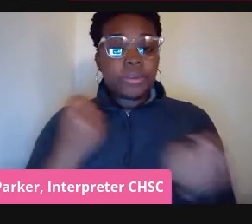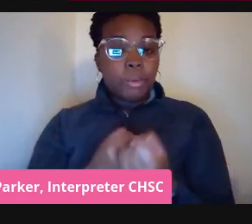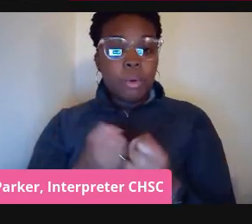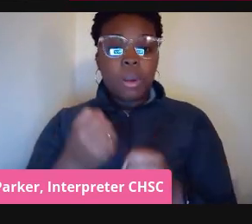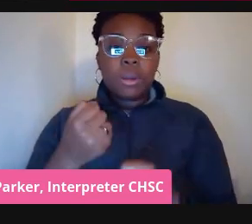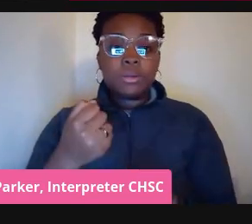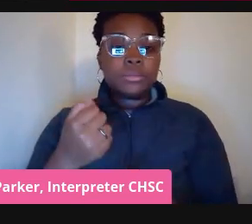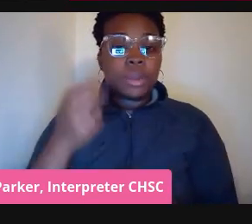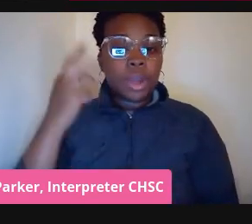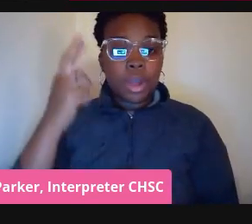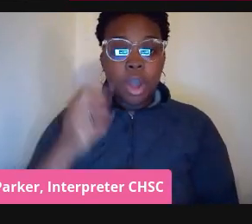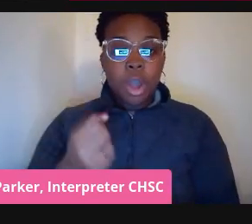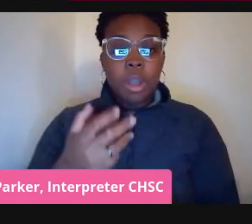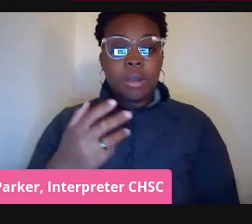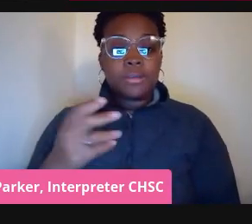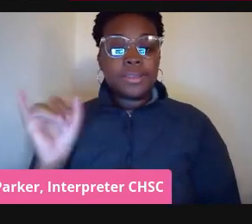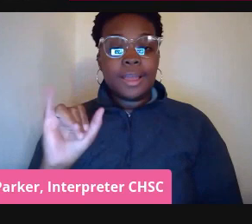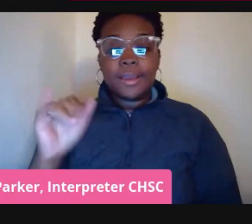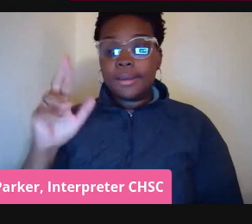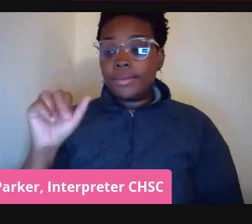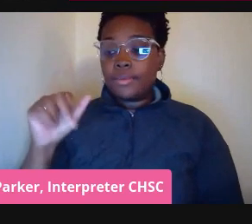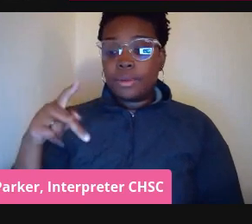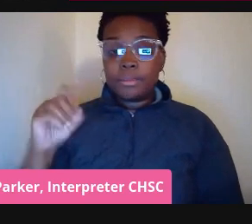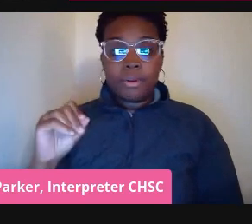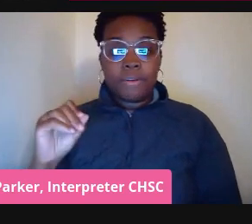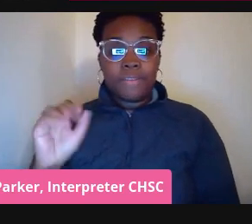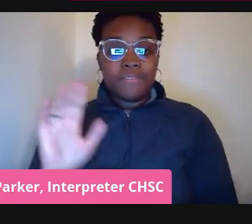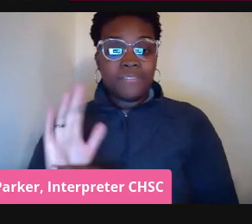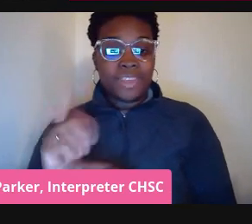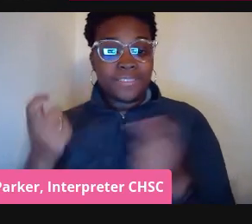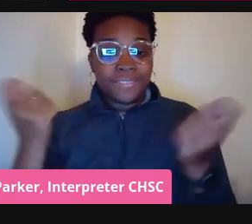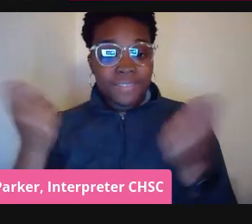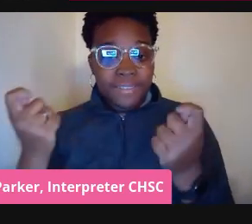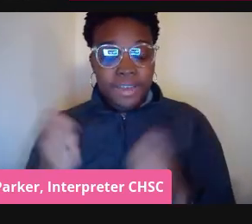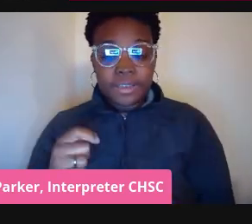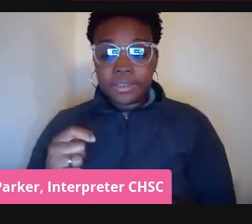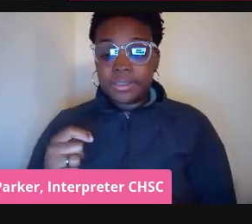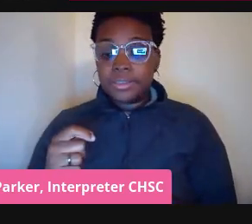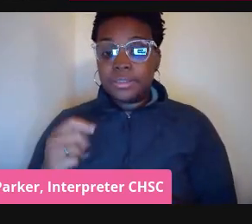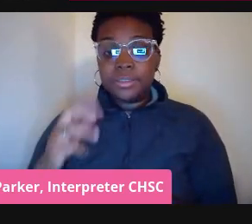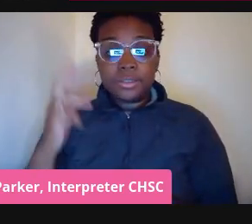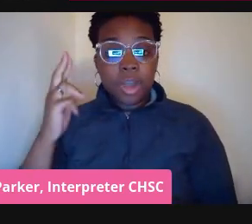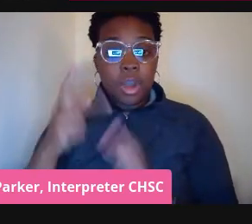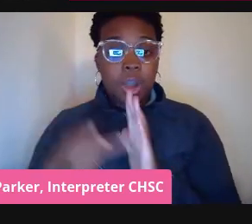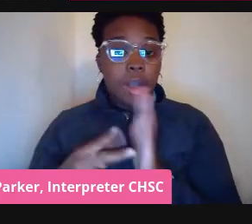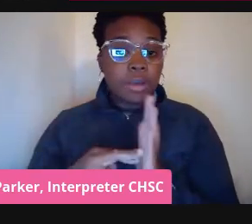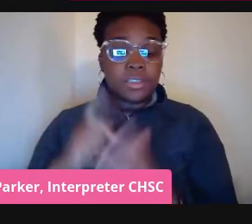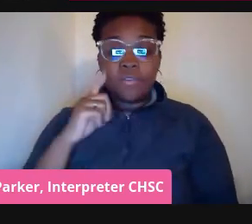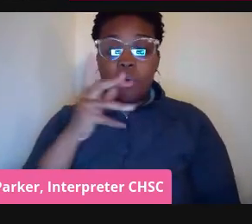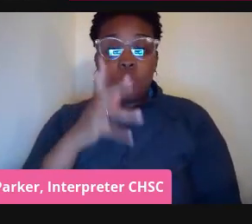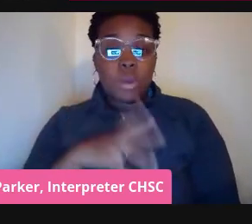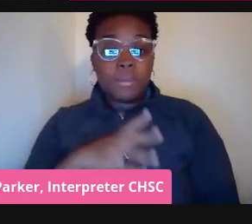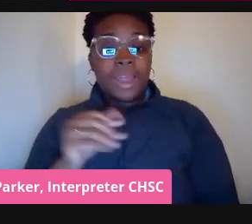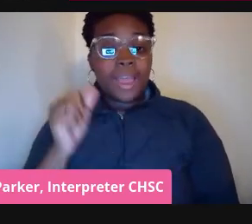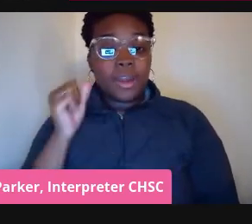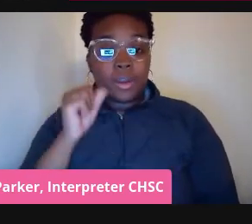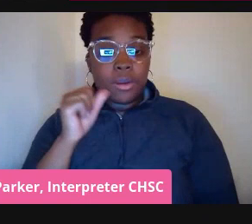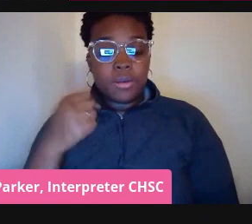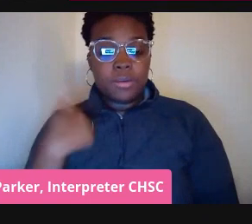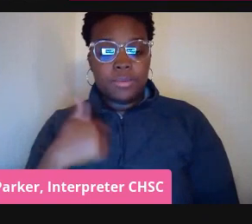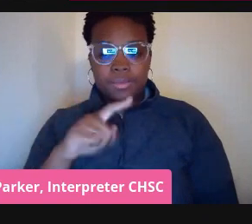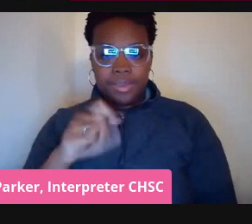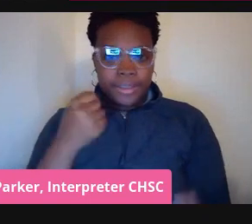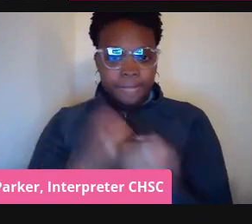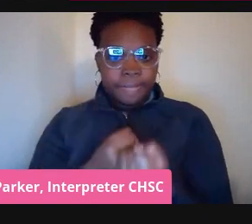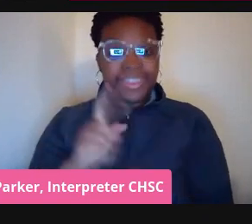like Repro Film Fest. Support causes where for women and girls. We need advocates. We definitely need